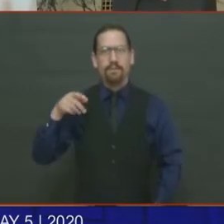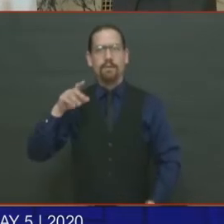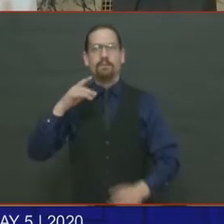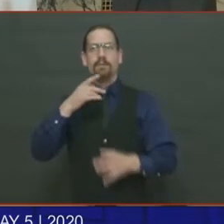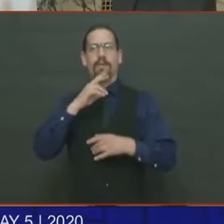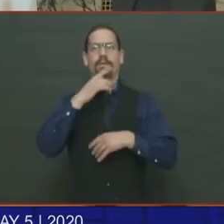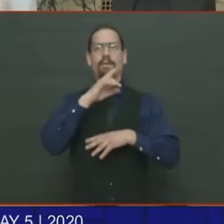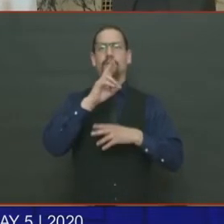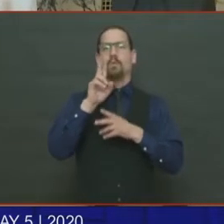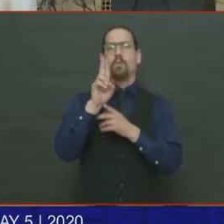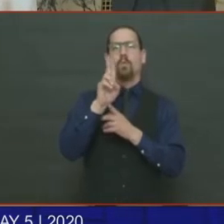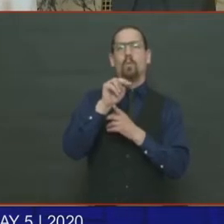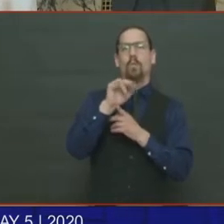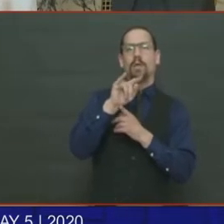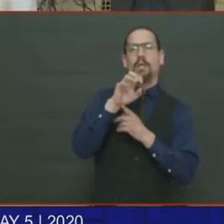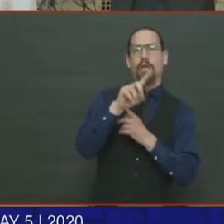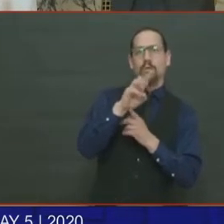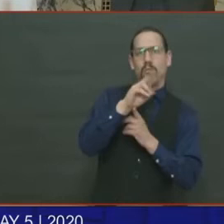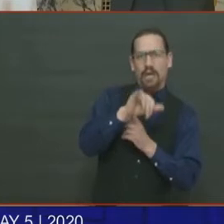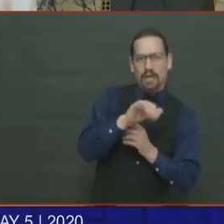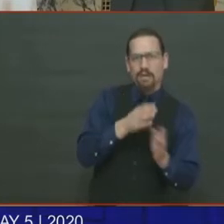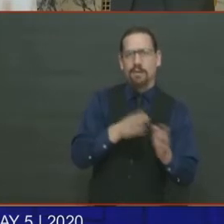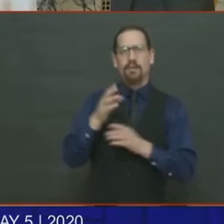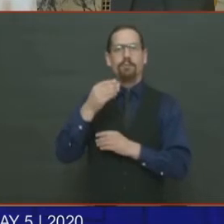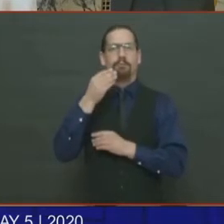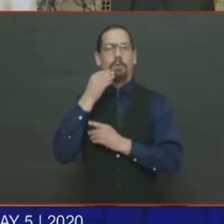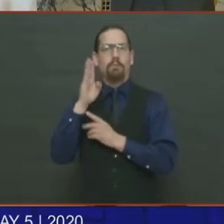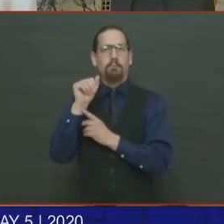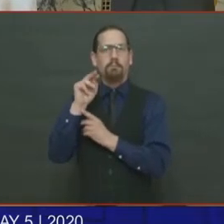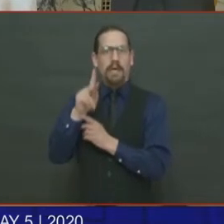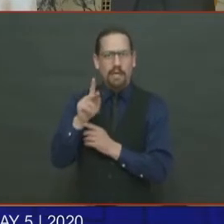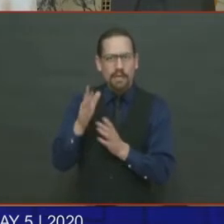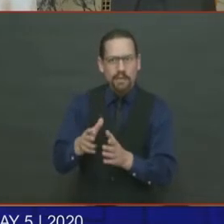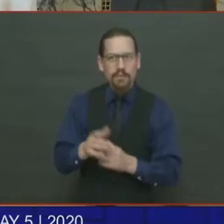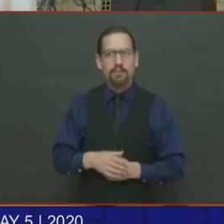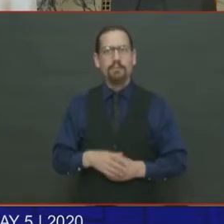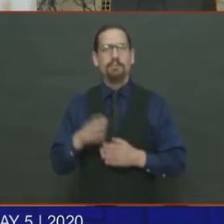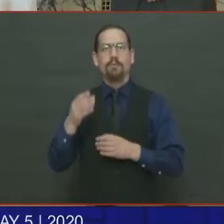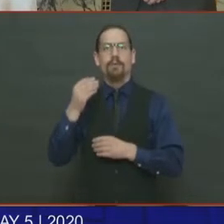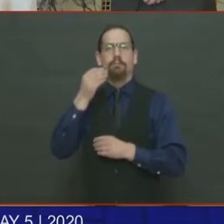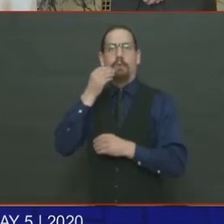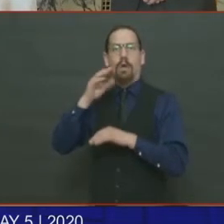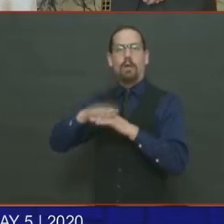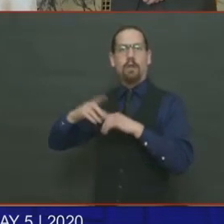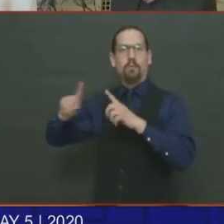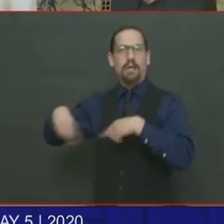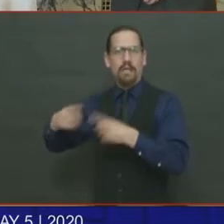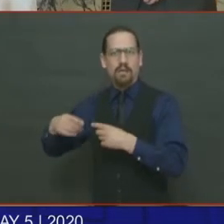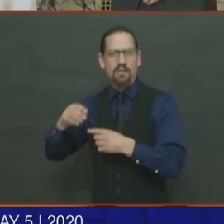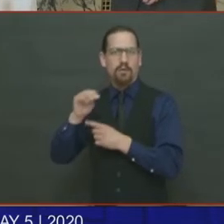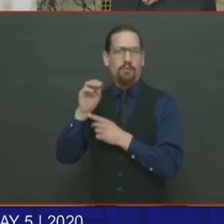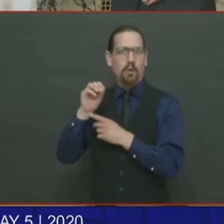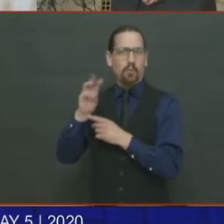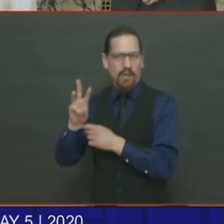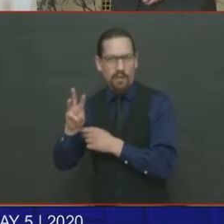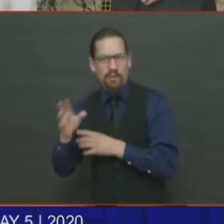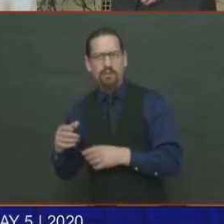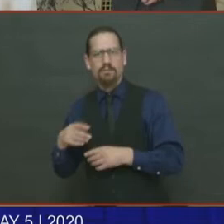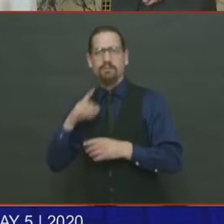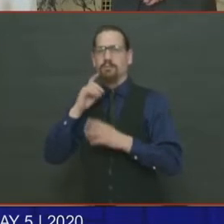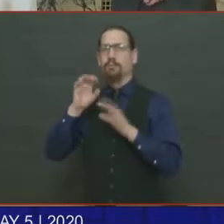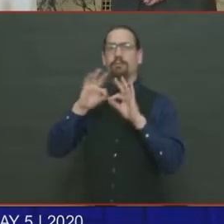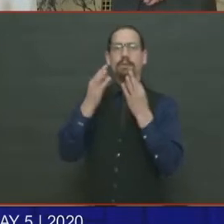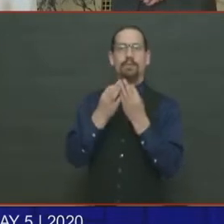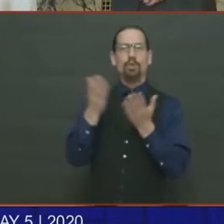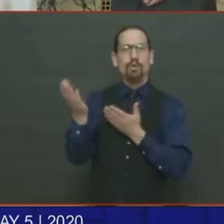Rhode Islander who's depending on the United Way, the Food Bank, Meals on Wheels, Family Service, etc., I